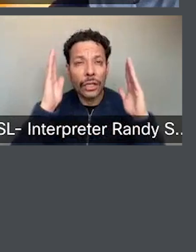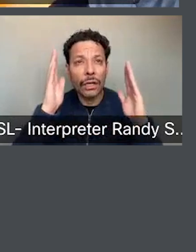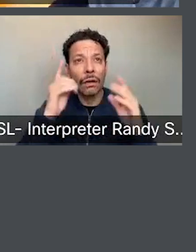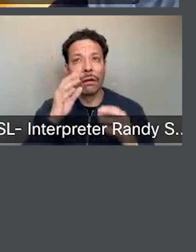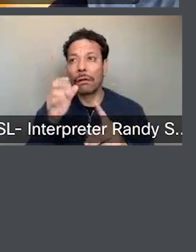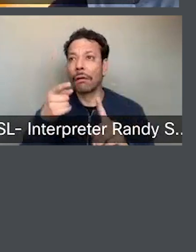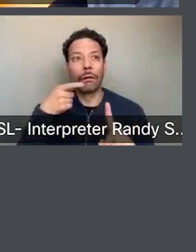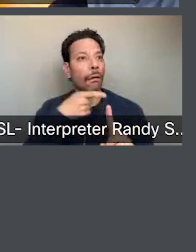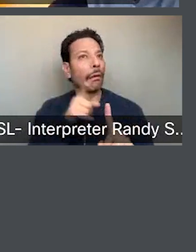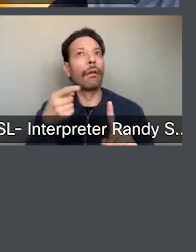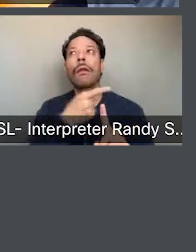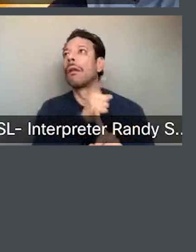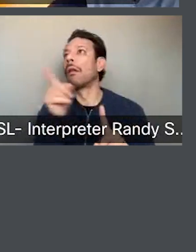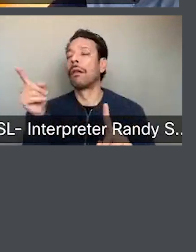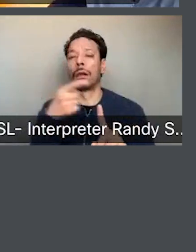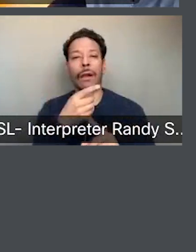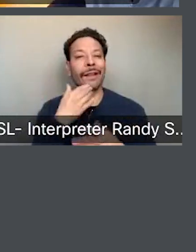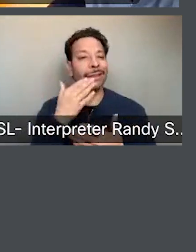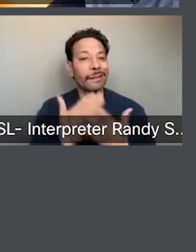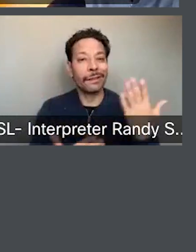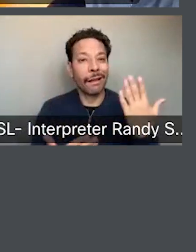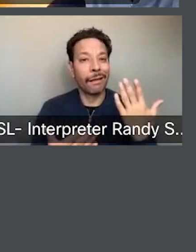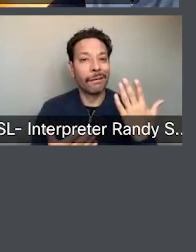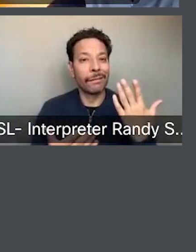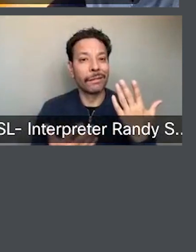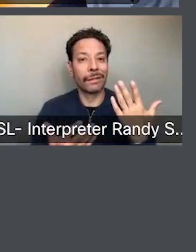cases, aggression.